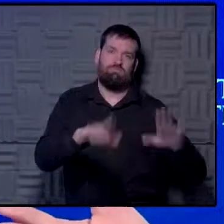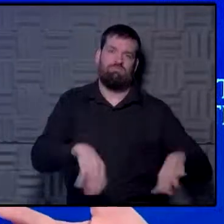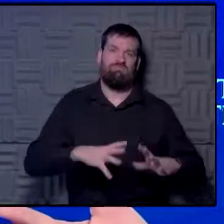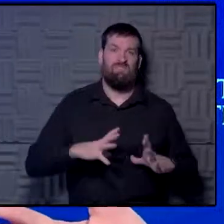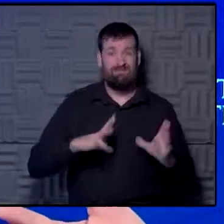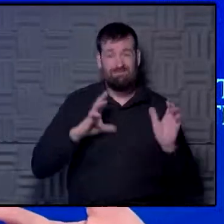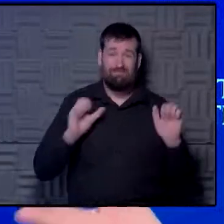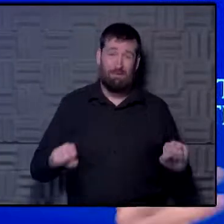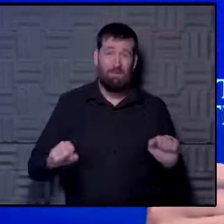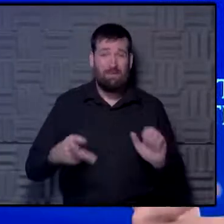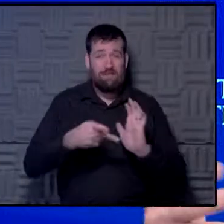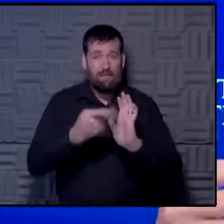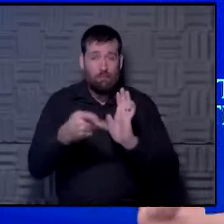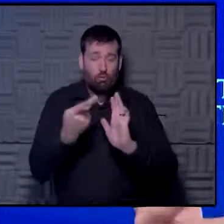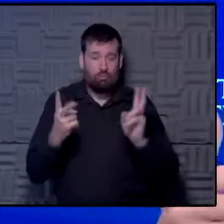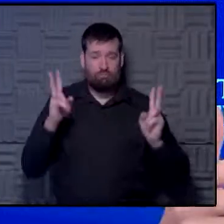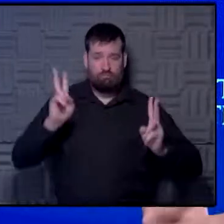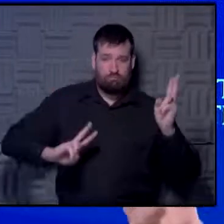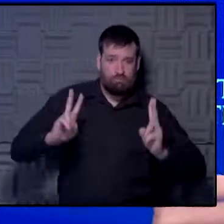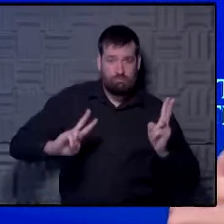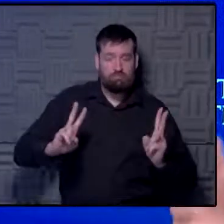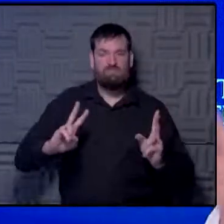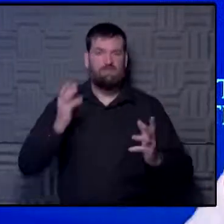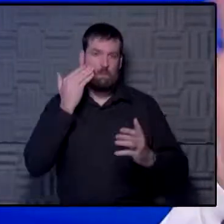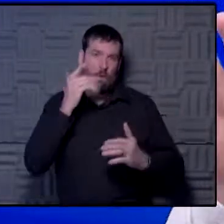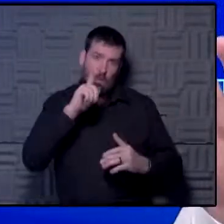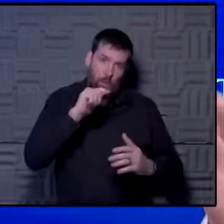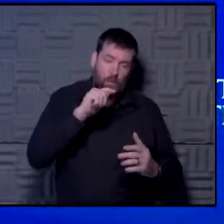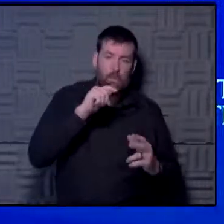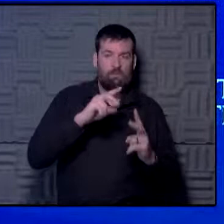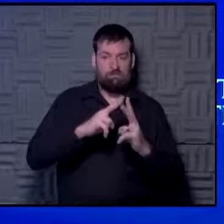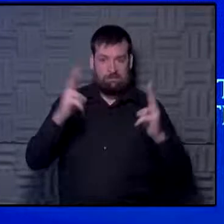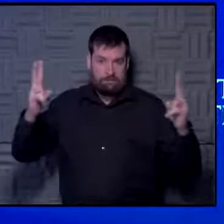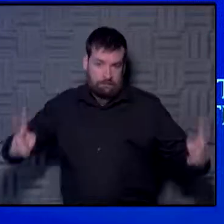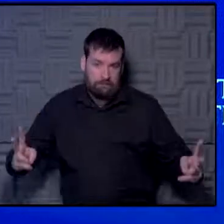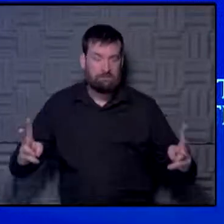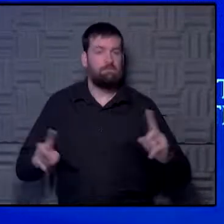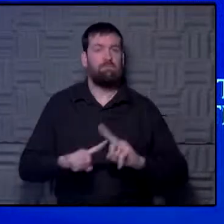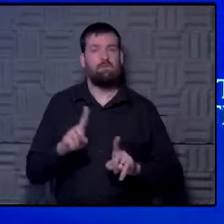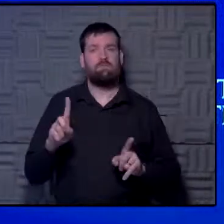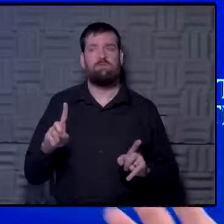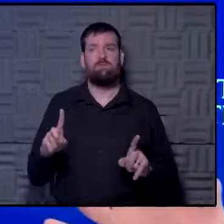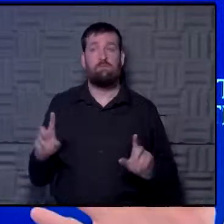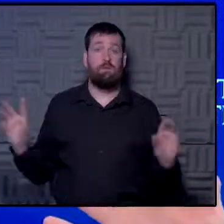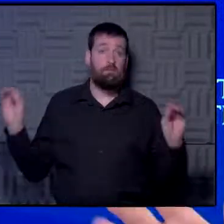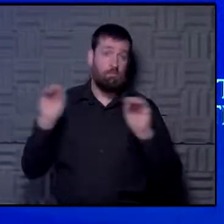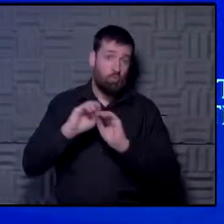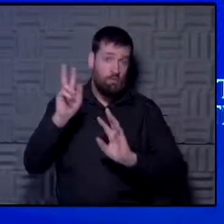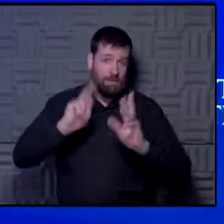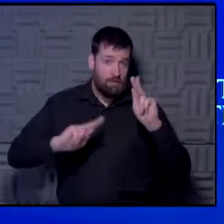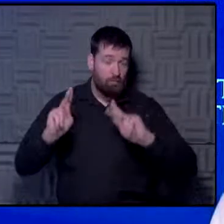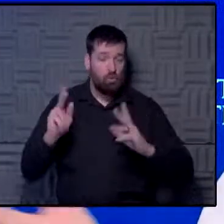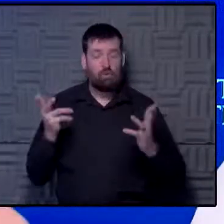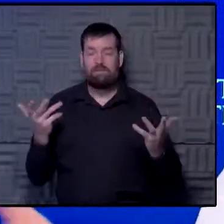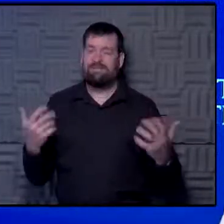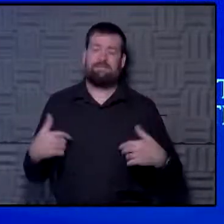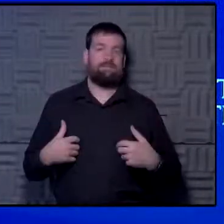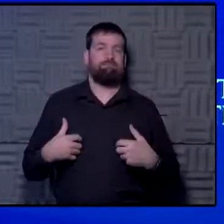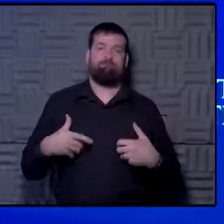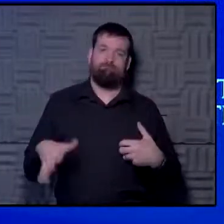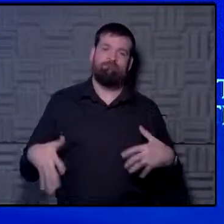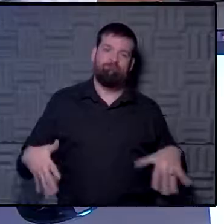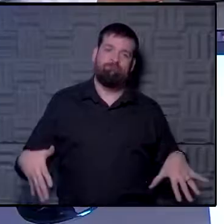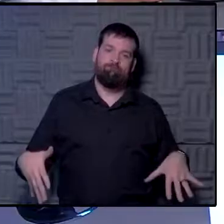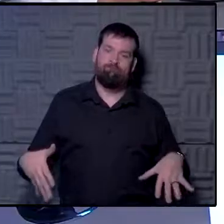play doubles okay, as long as you know who the doubles people are, and they're or somebody on the opposite court. But I think you start getting more people in there than that. I'm nervous.